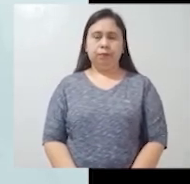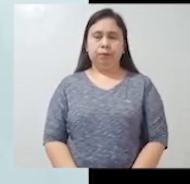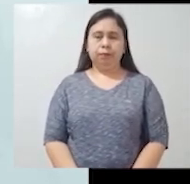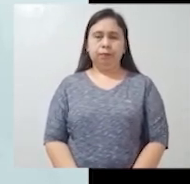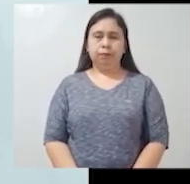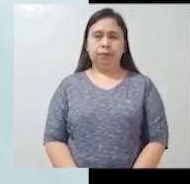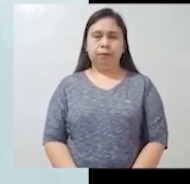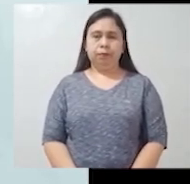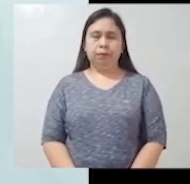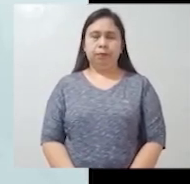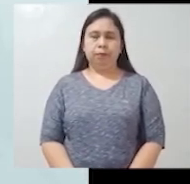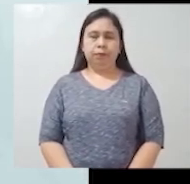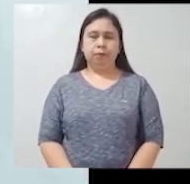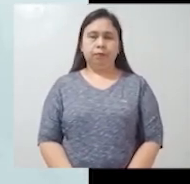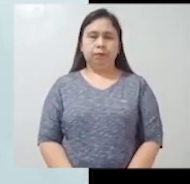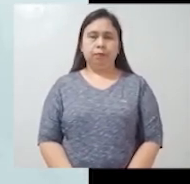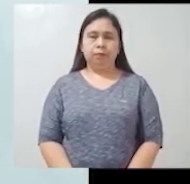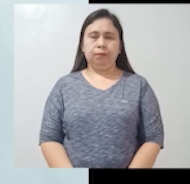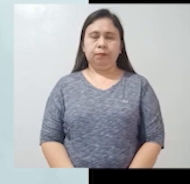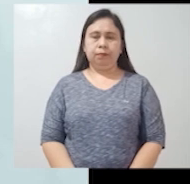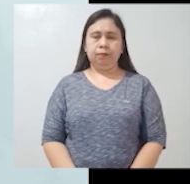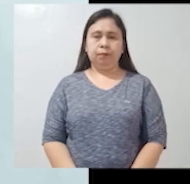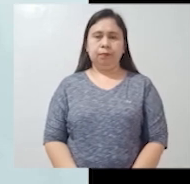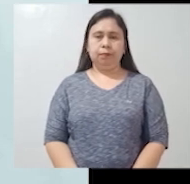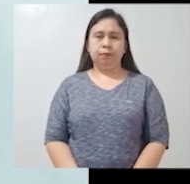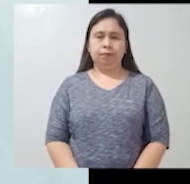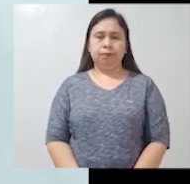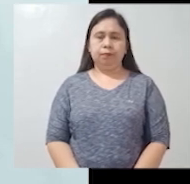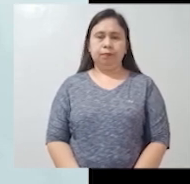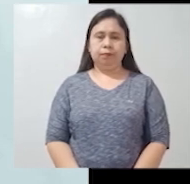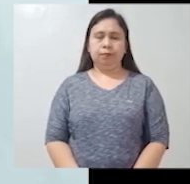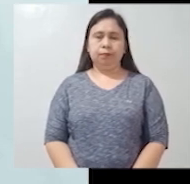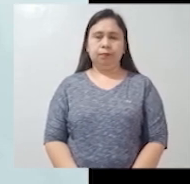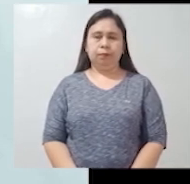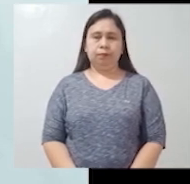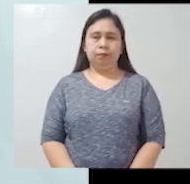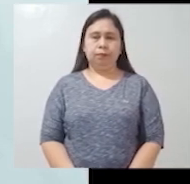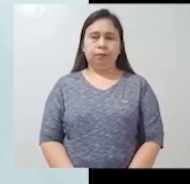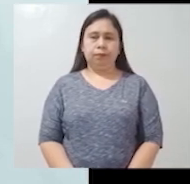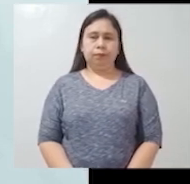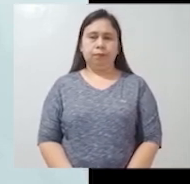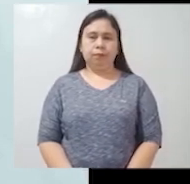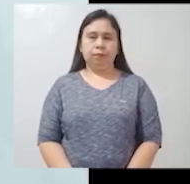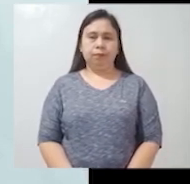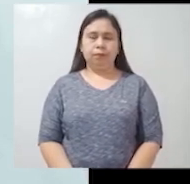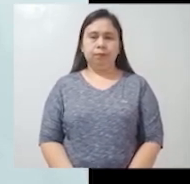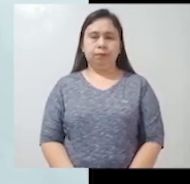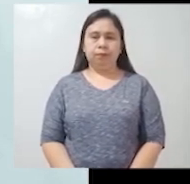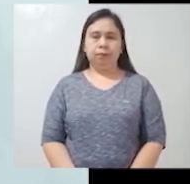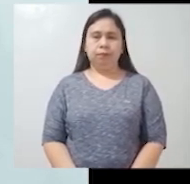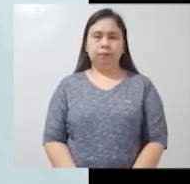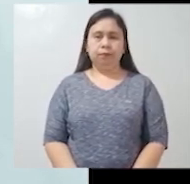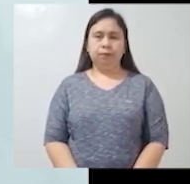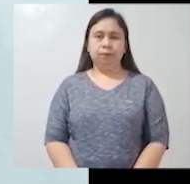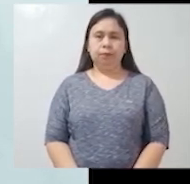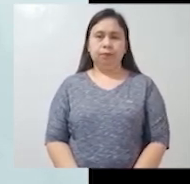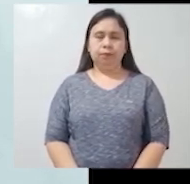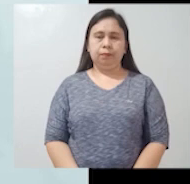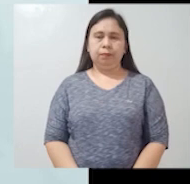This means that the intermolecular space between the molecules is very less.